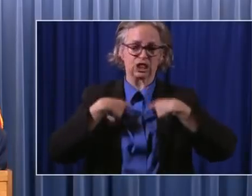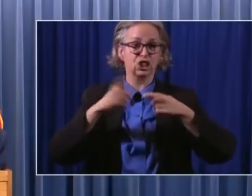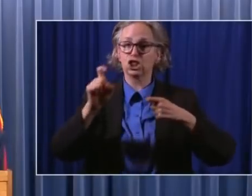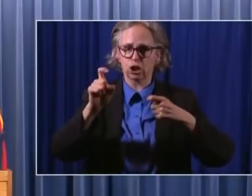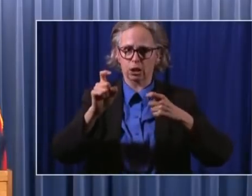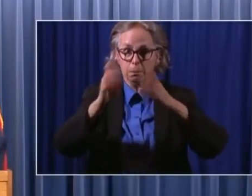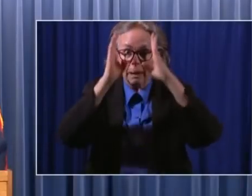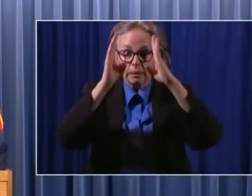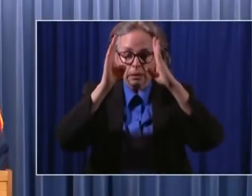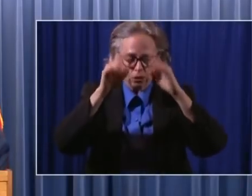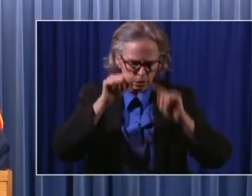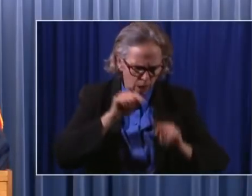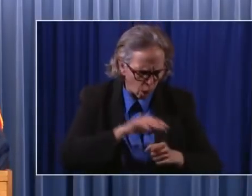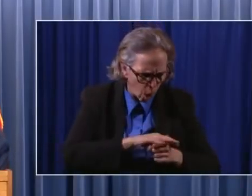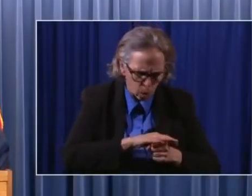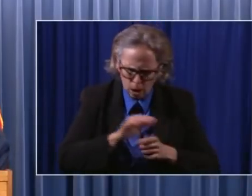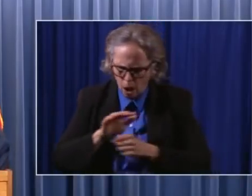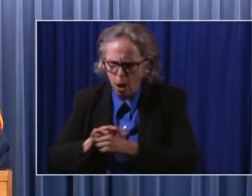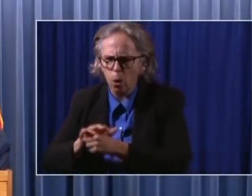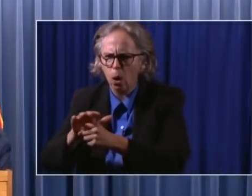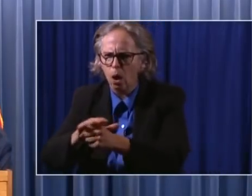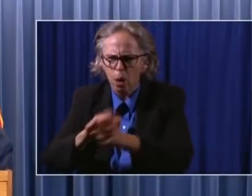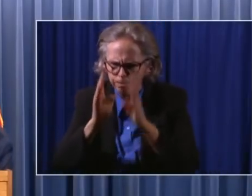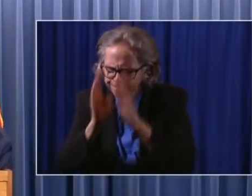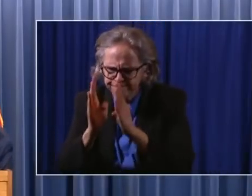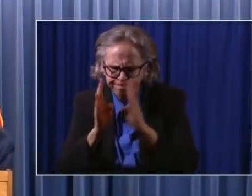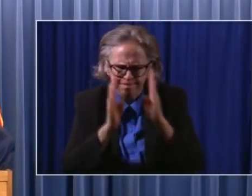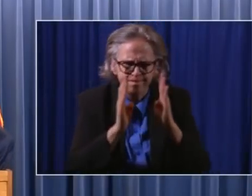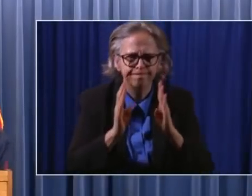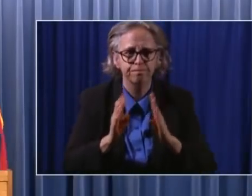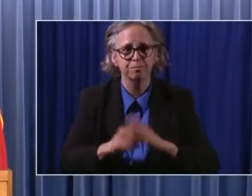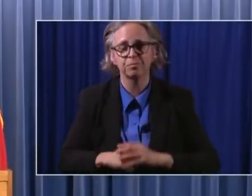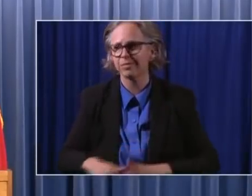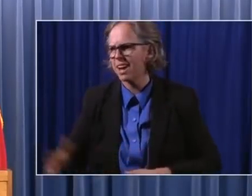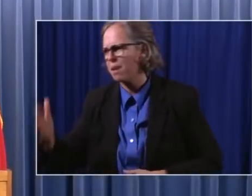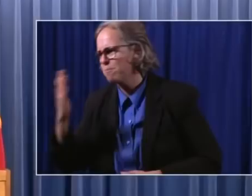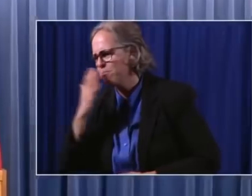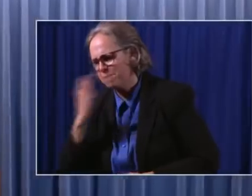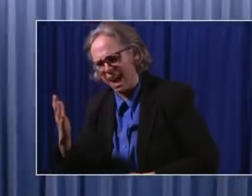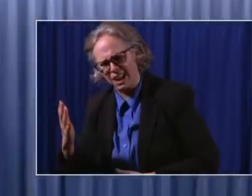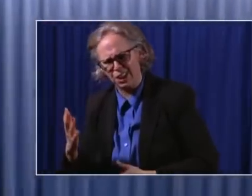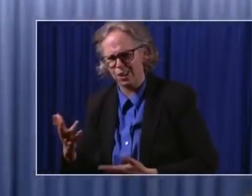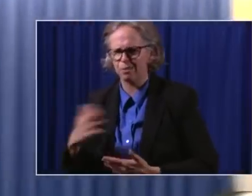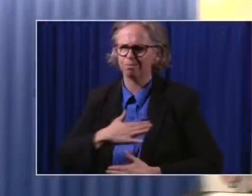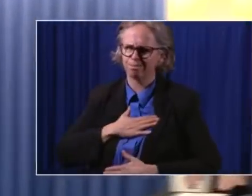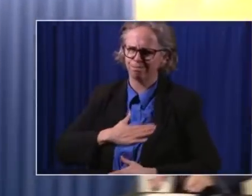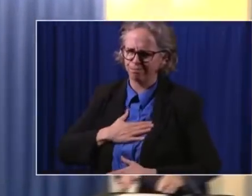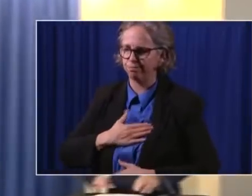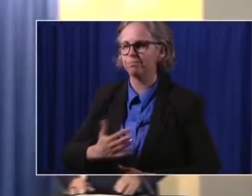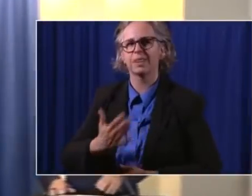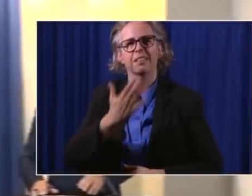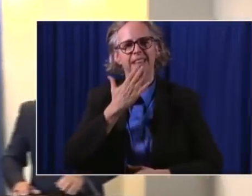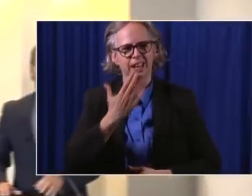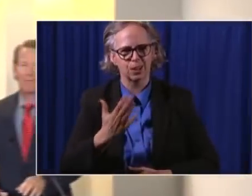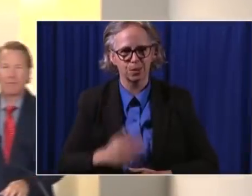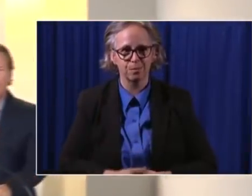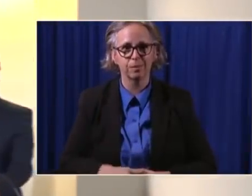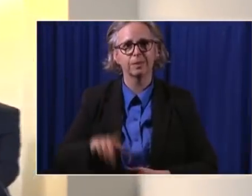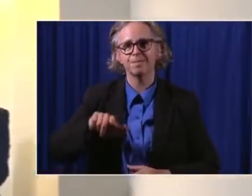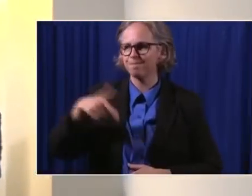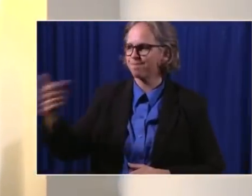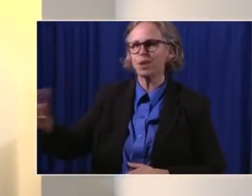Dr. Thomas, thank you. We appreciate it. Thanks for having me, sir. Thank you very Take care. much. Lieutenant Governor. Thank you, Governor.